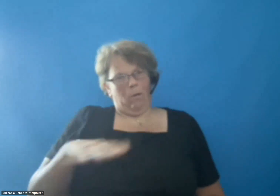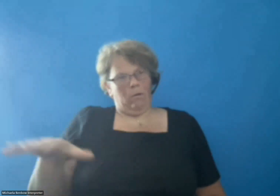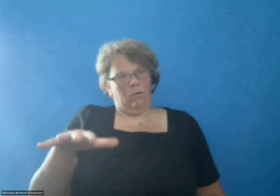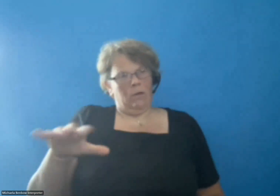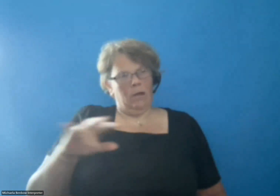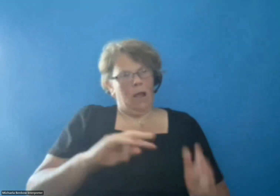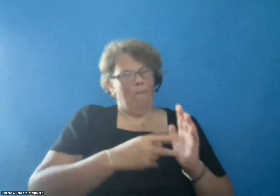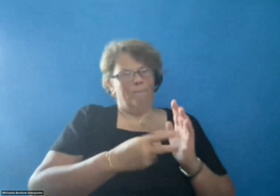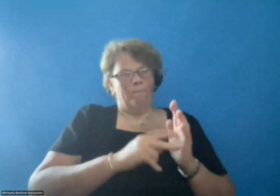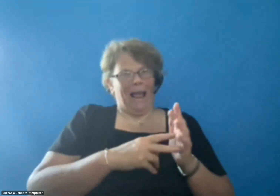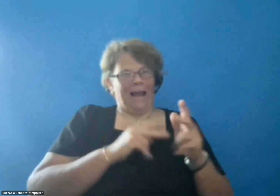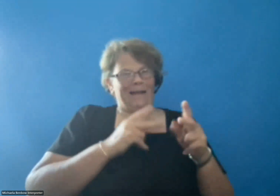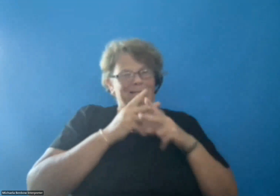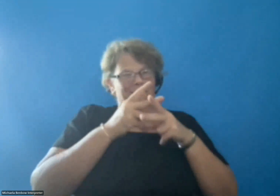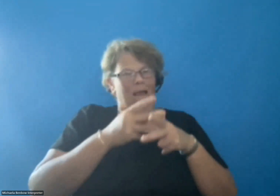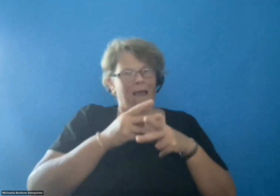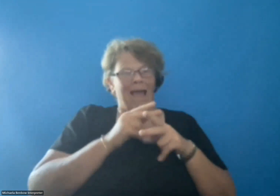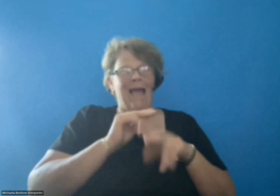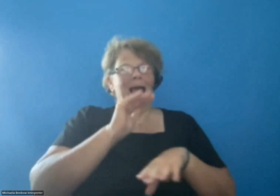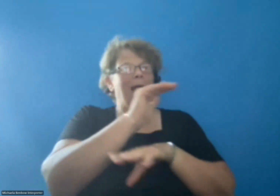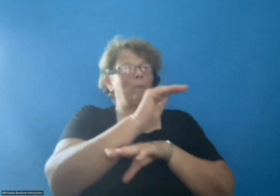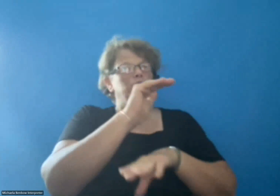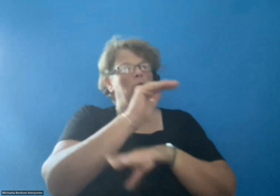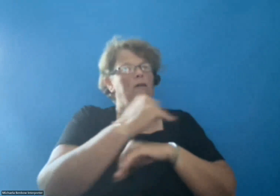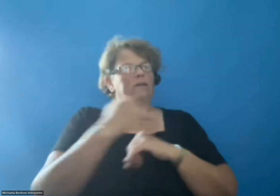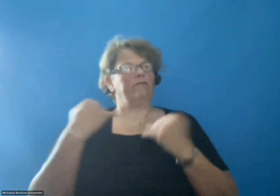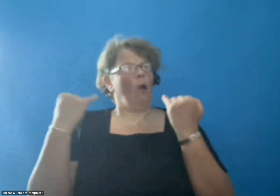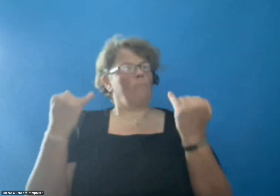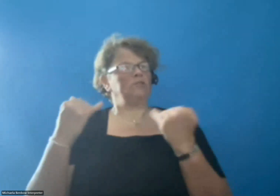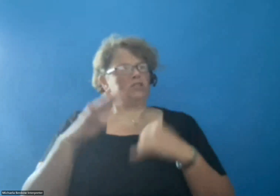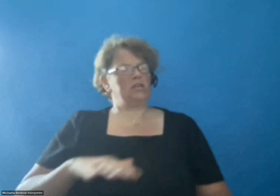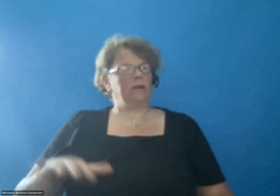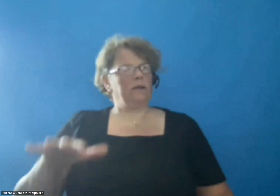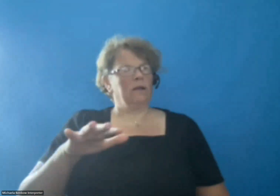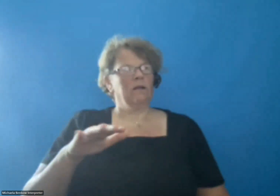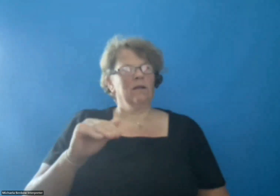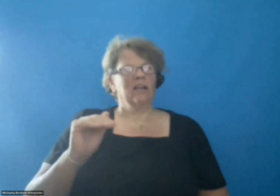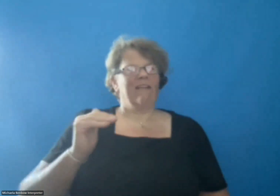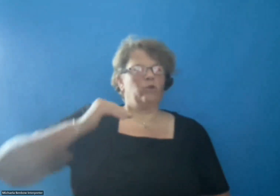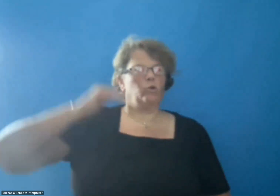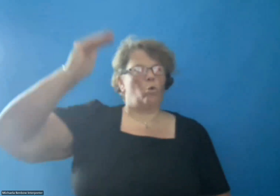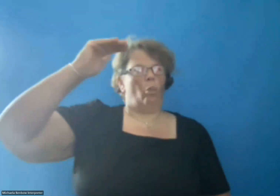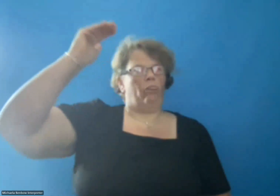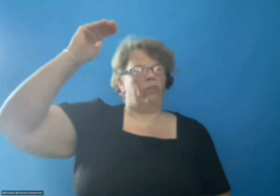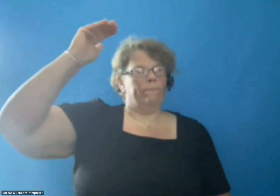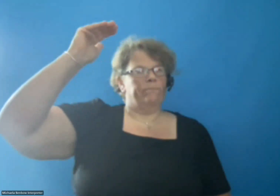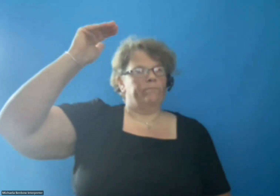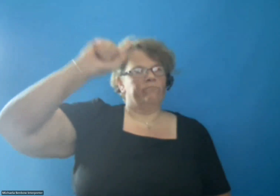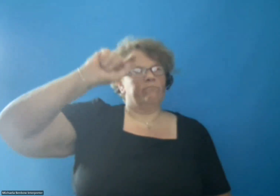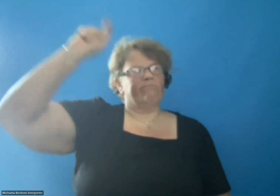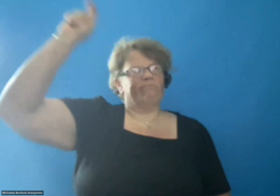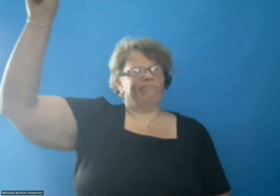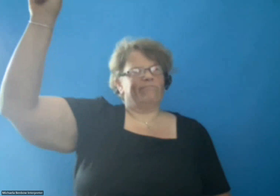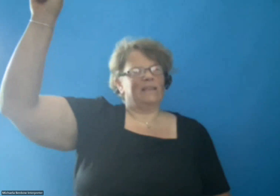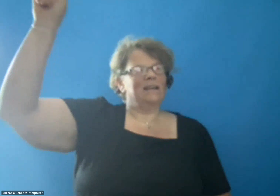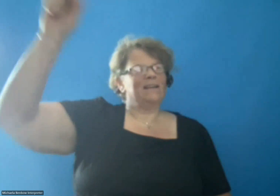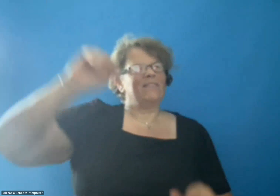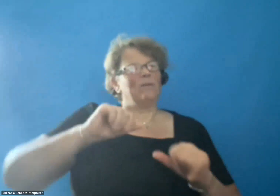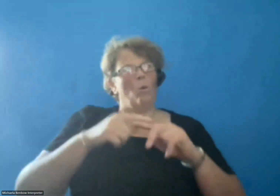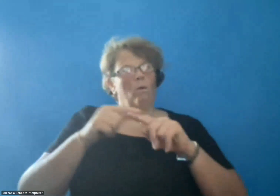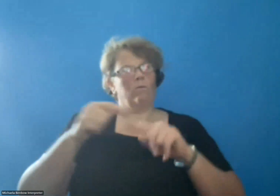care outside of Derbyshire. You know, a significant proportion of people who are living in the north of the county, and certainly to the east of